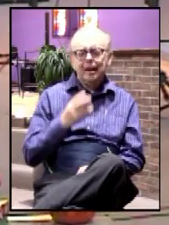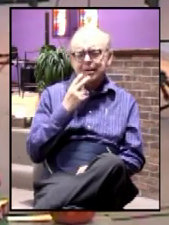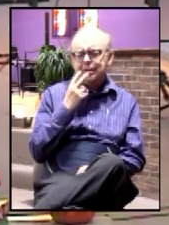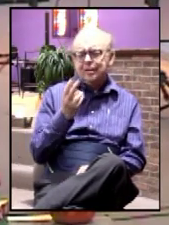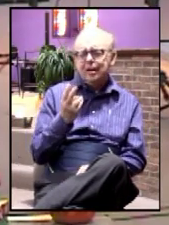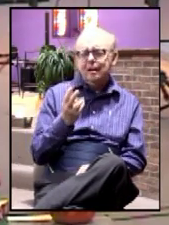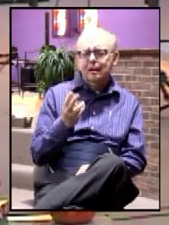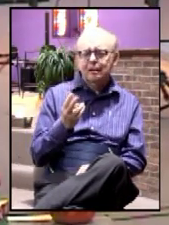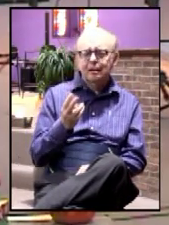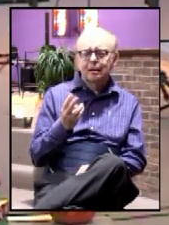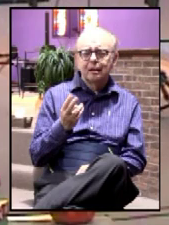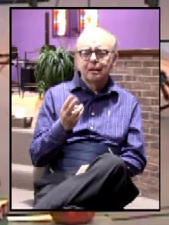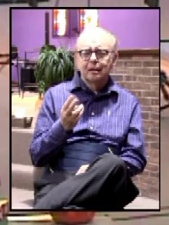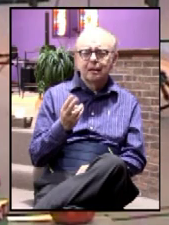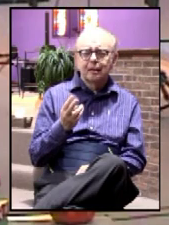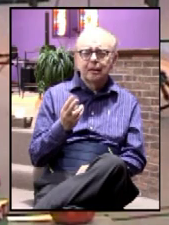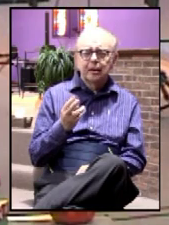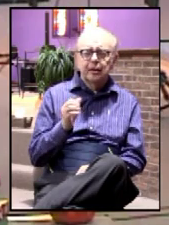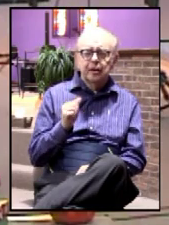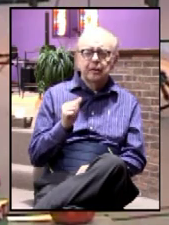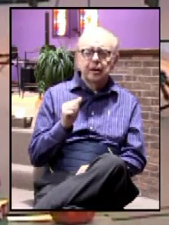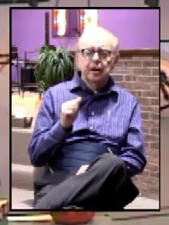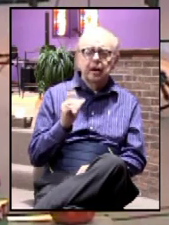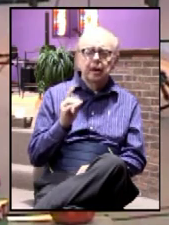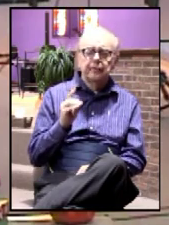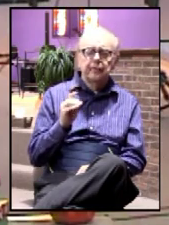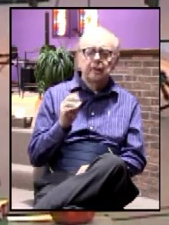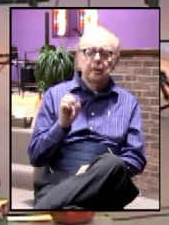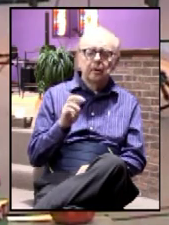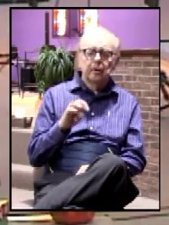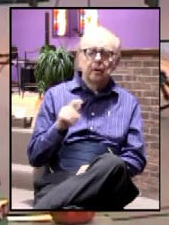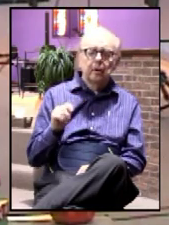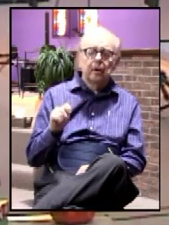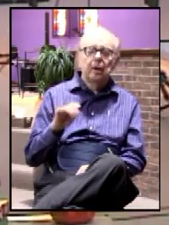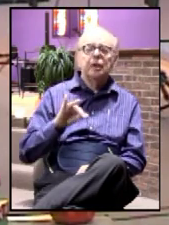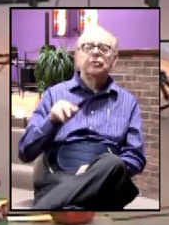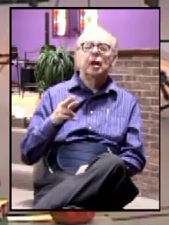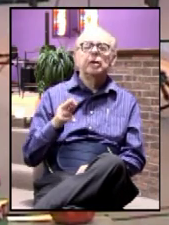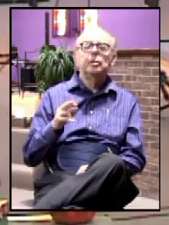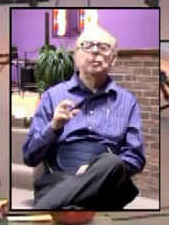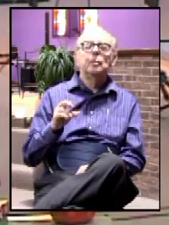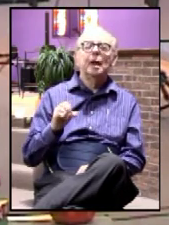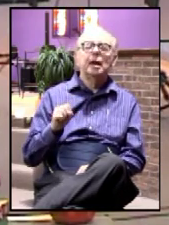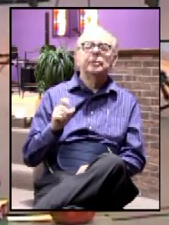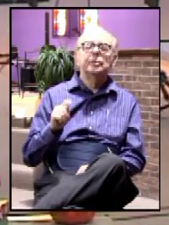You've seen the Avengers. How about the Justice League?